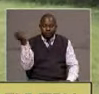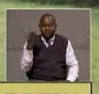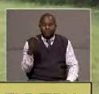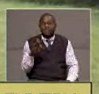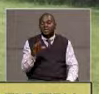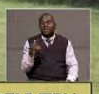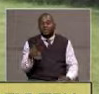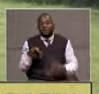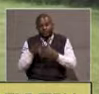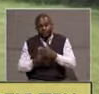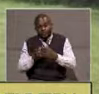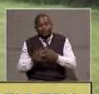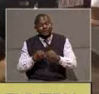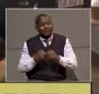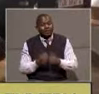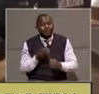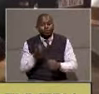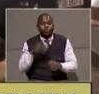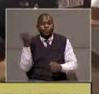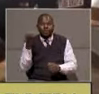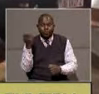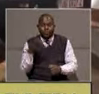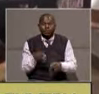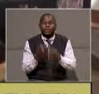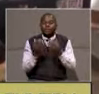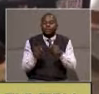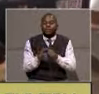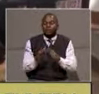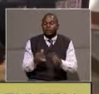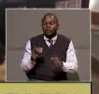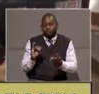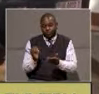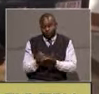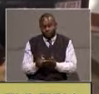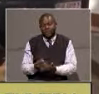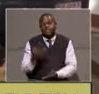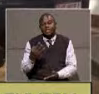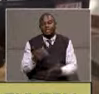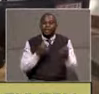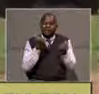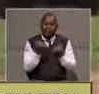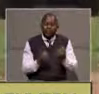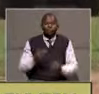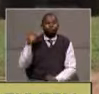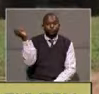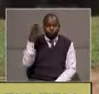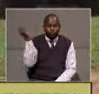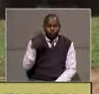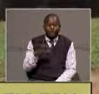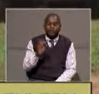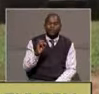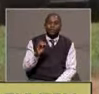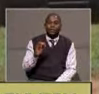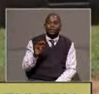other time we get challenges with it. So, government has procured 3 ambulances worth 800 million shillings